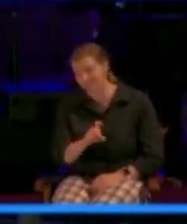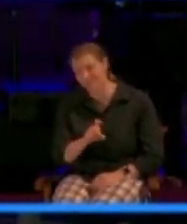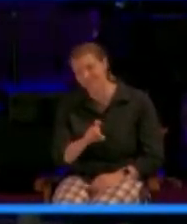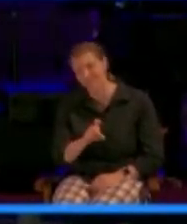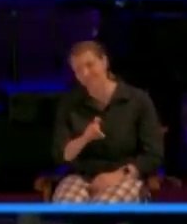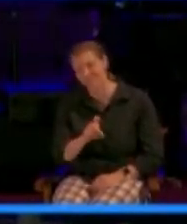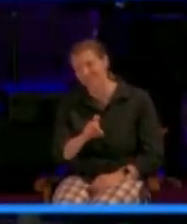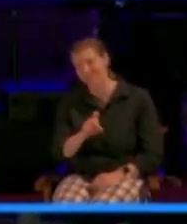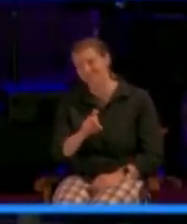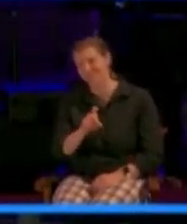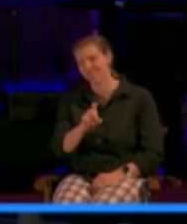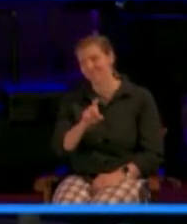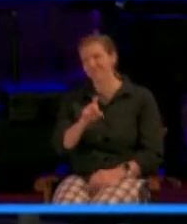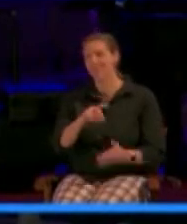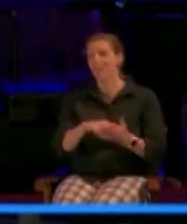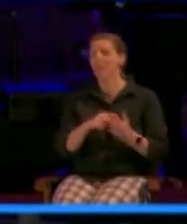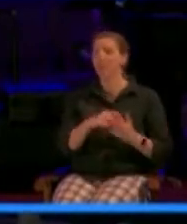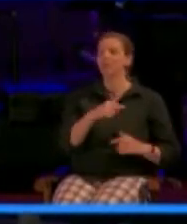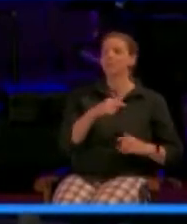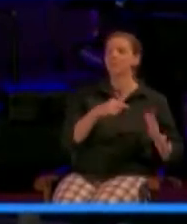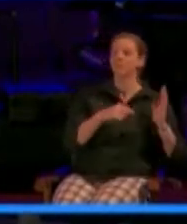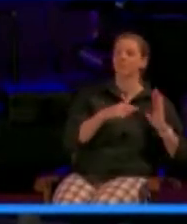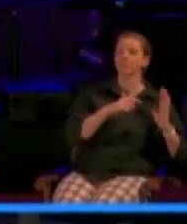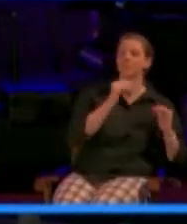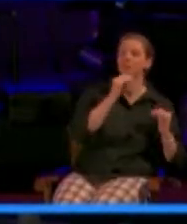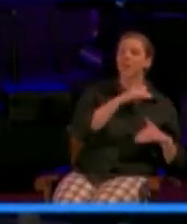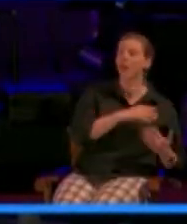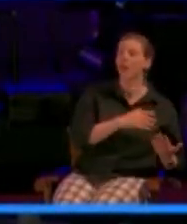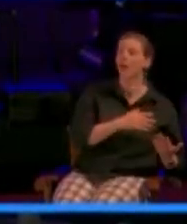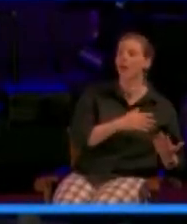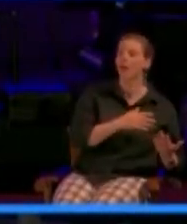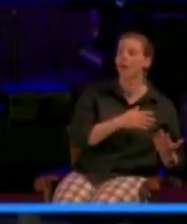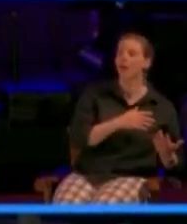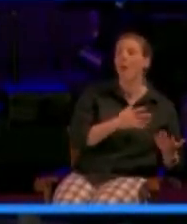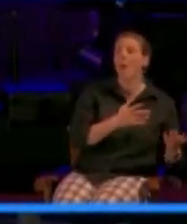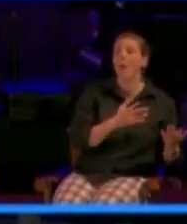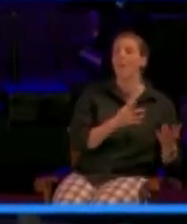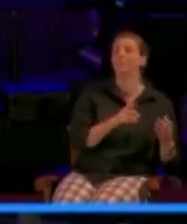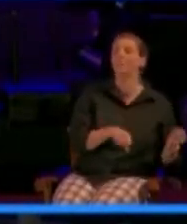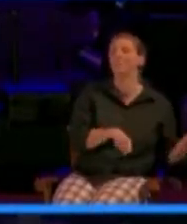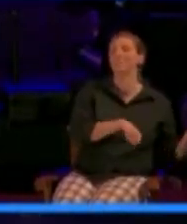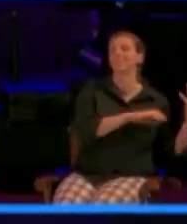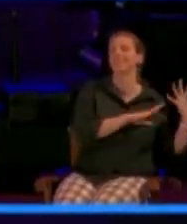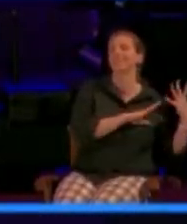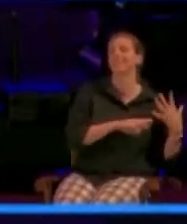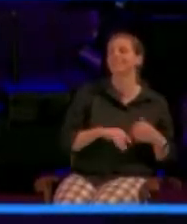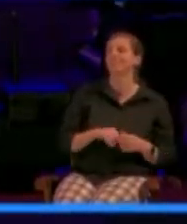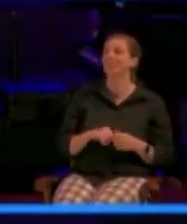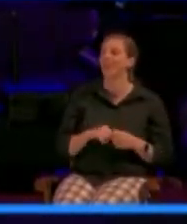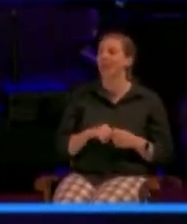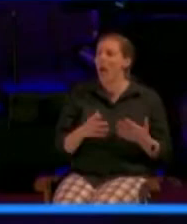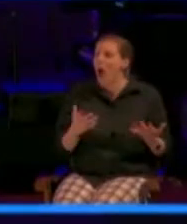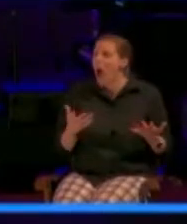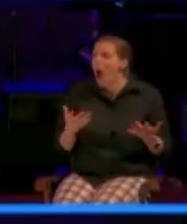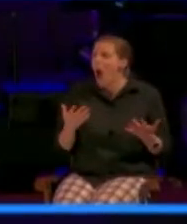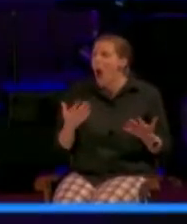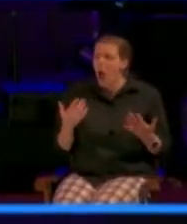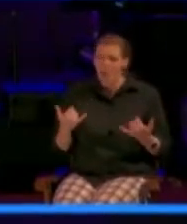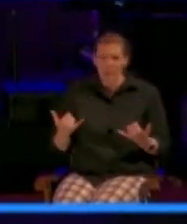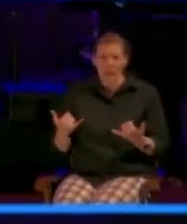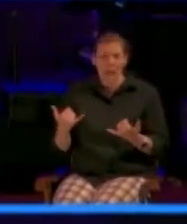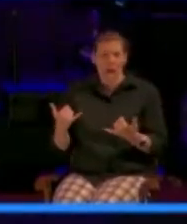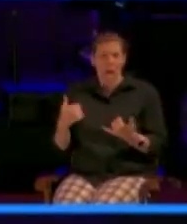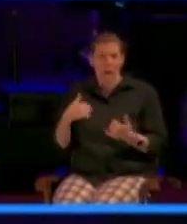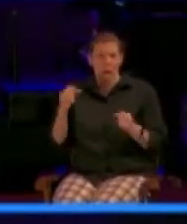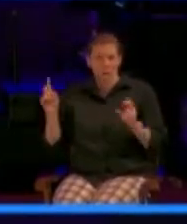we know, yeah, I messed up here. Did I mess up everywhere? No. So we give ourselves brownie points for when we